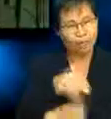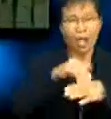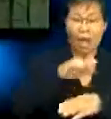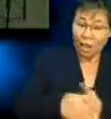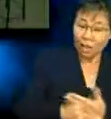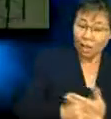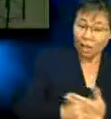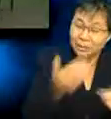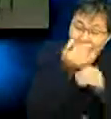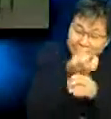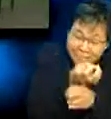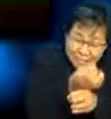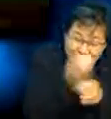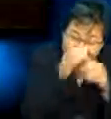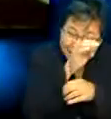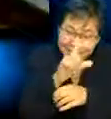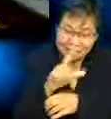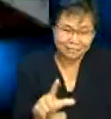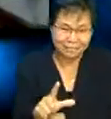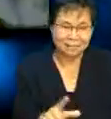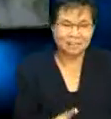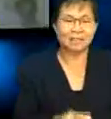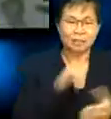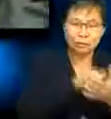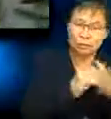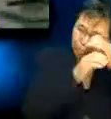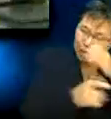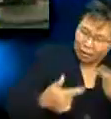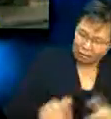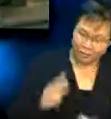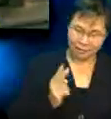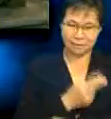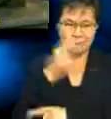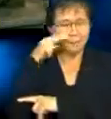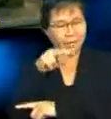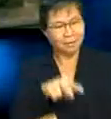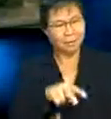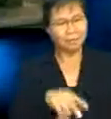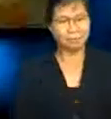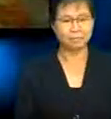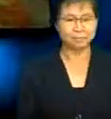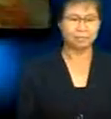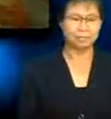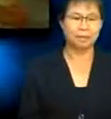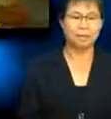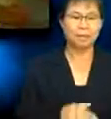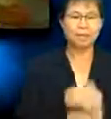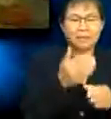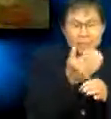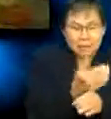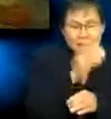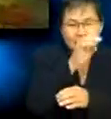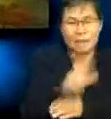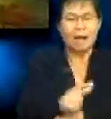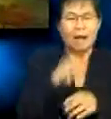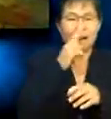look at those tiny cells that the microscope lets us see. Those little